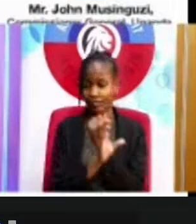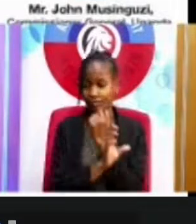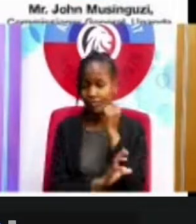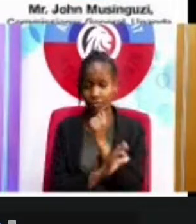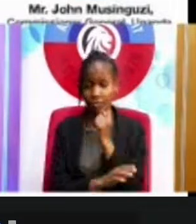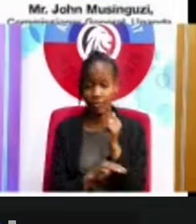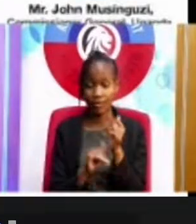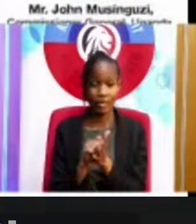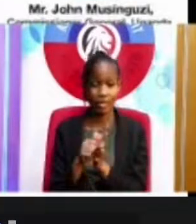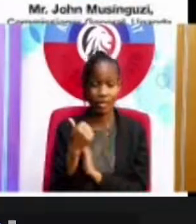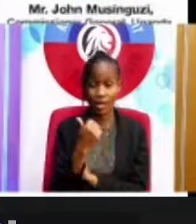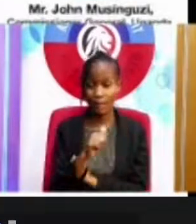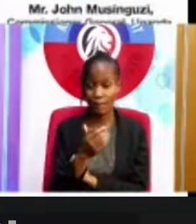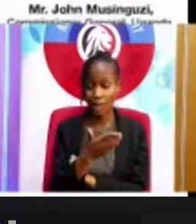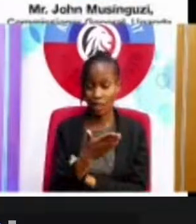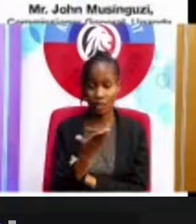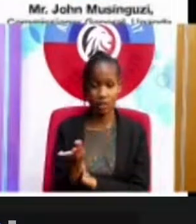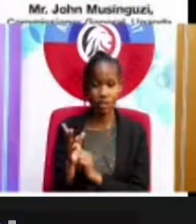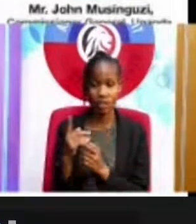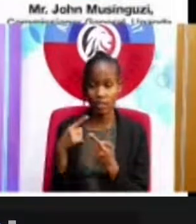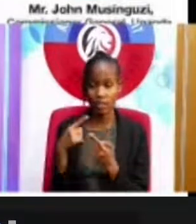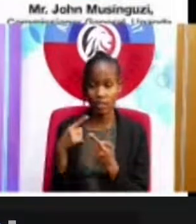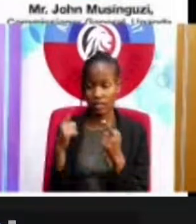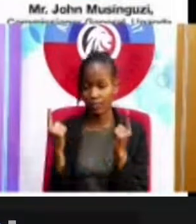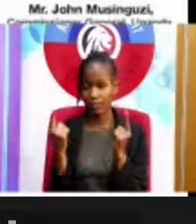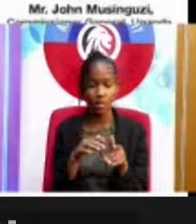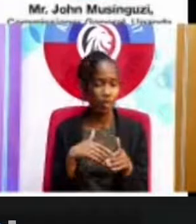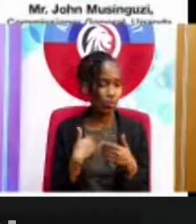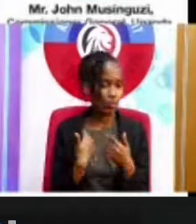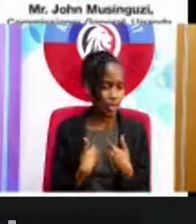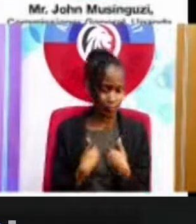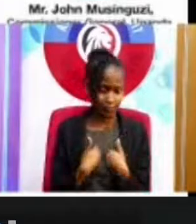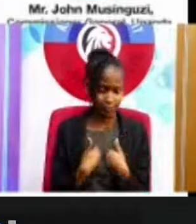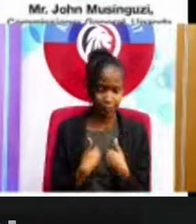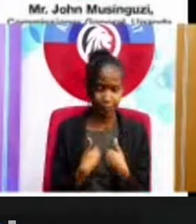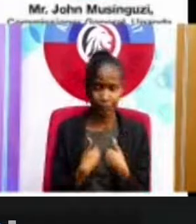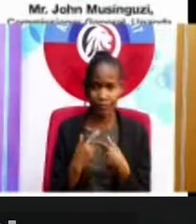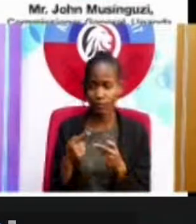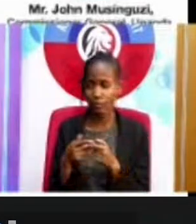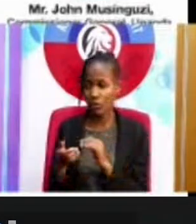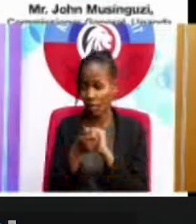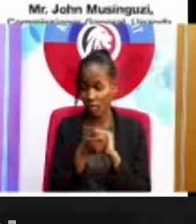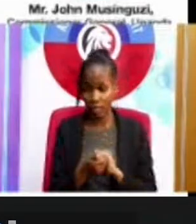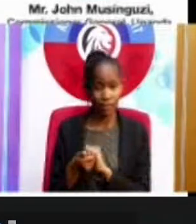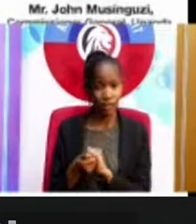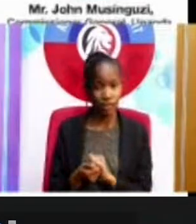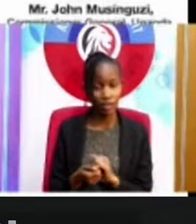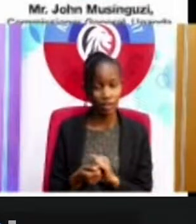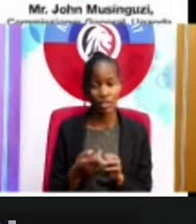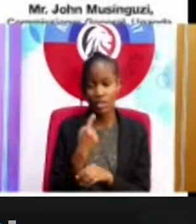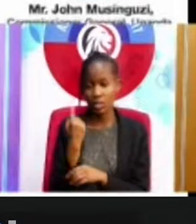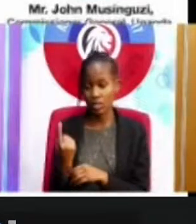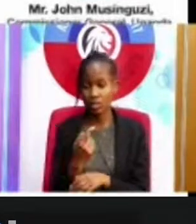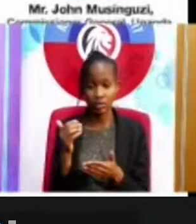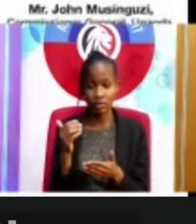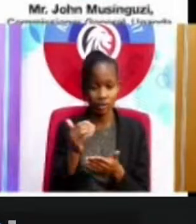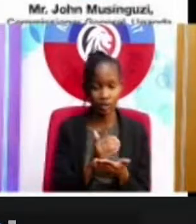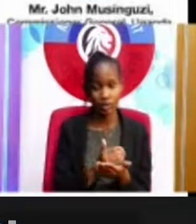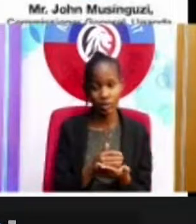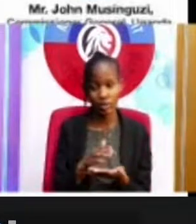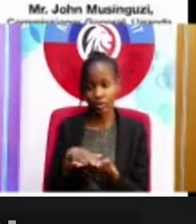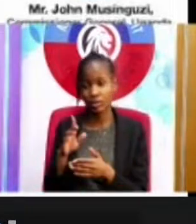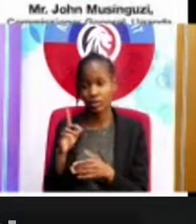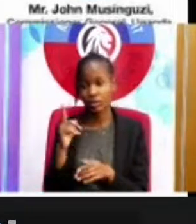there. So we have to engage. We can only collect so much when we're allowing also so much to go in